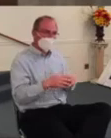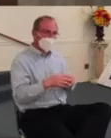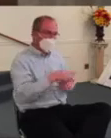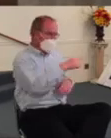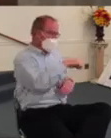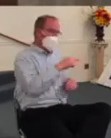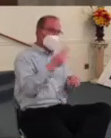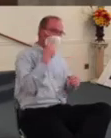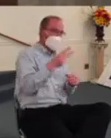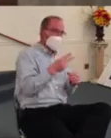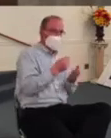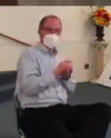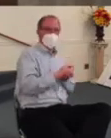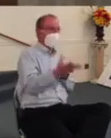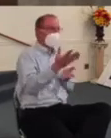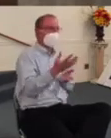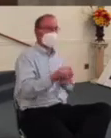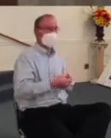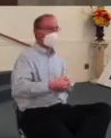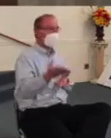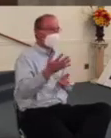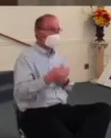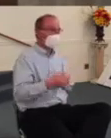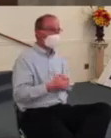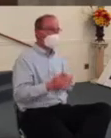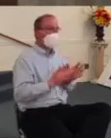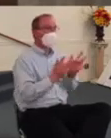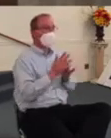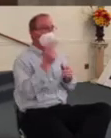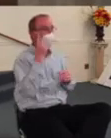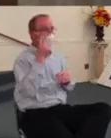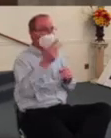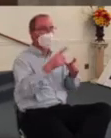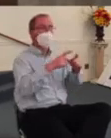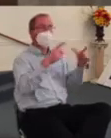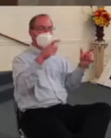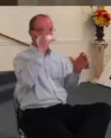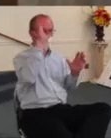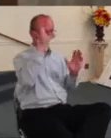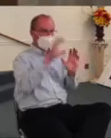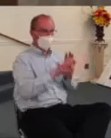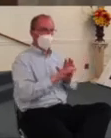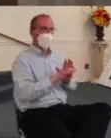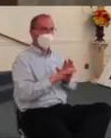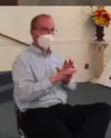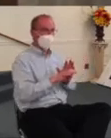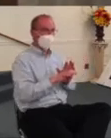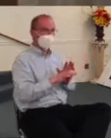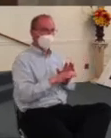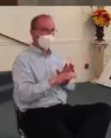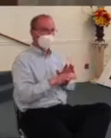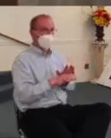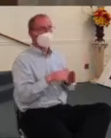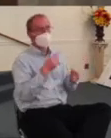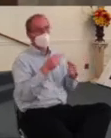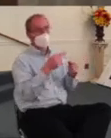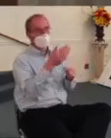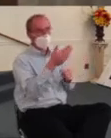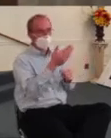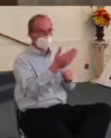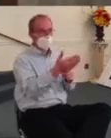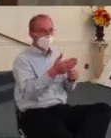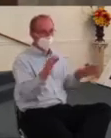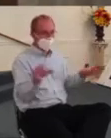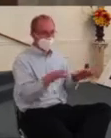And Jesus saw the bigger picture. When you do a kind deed, when you